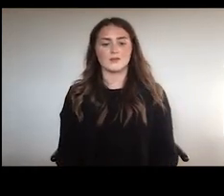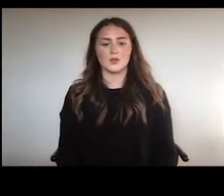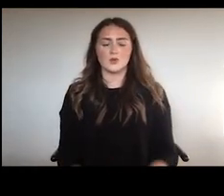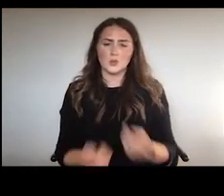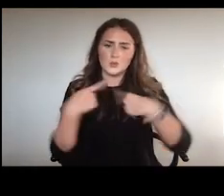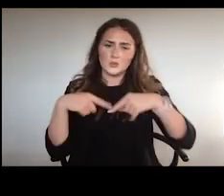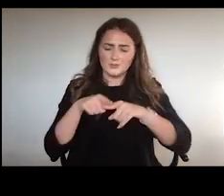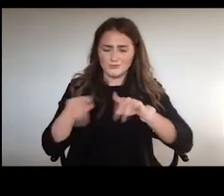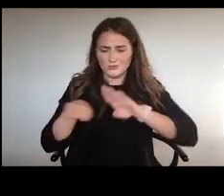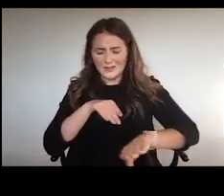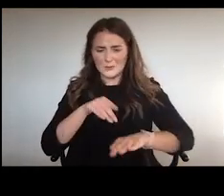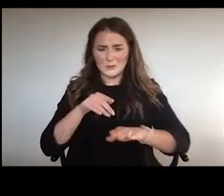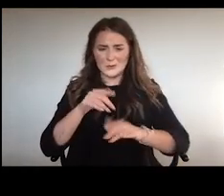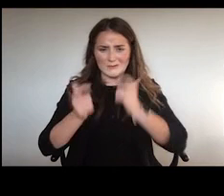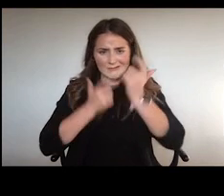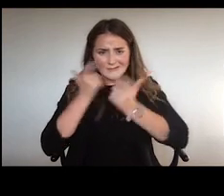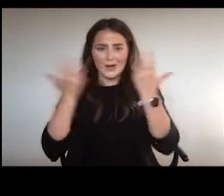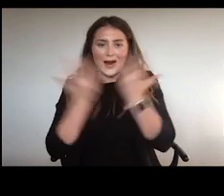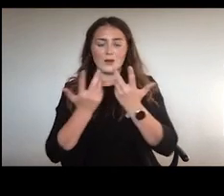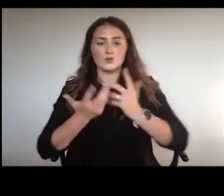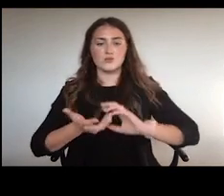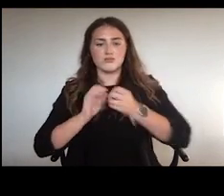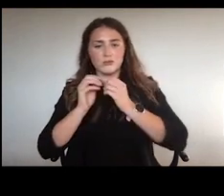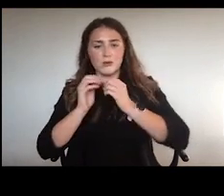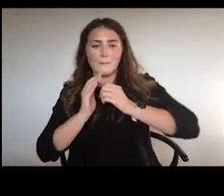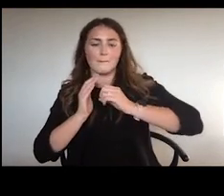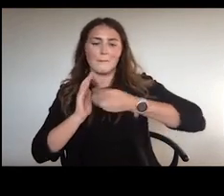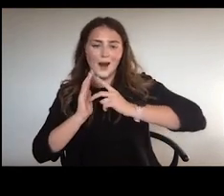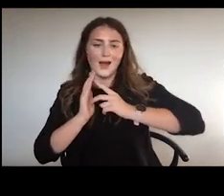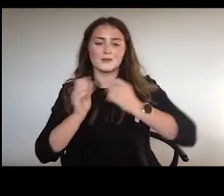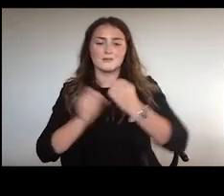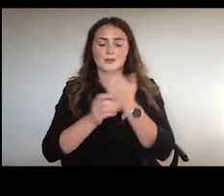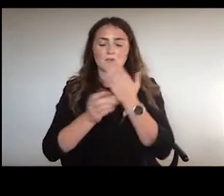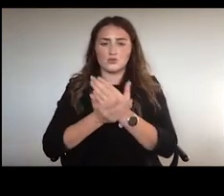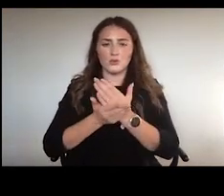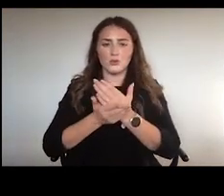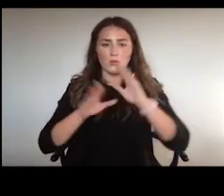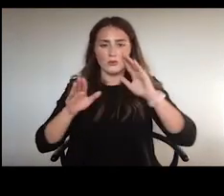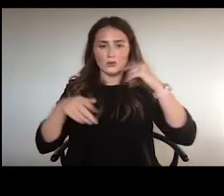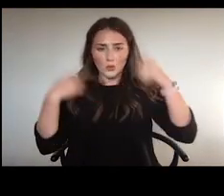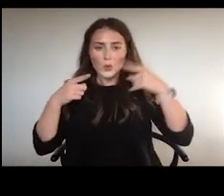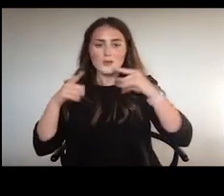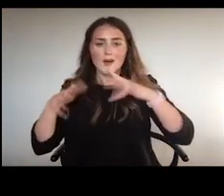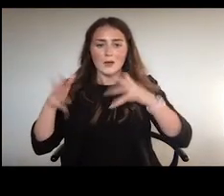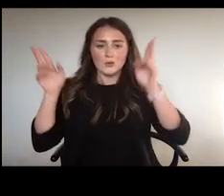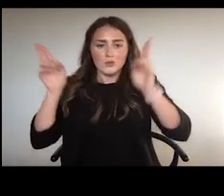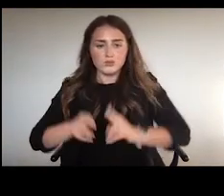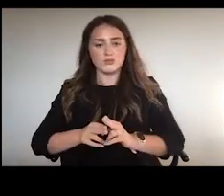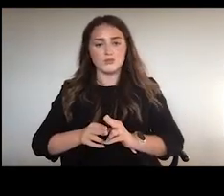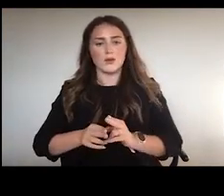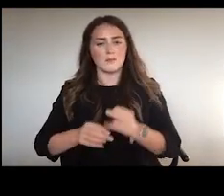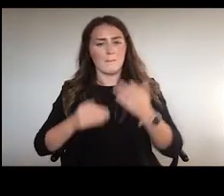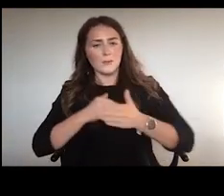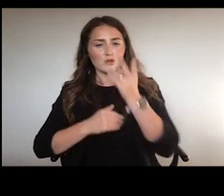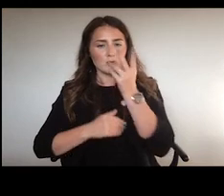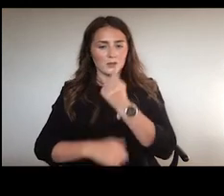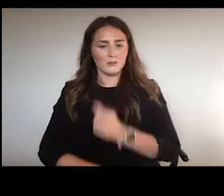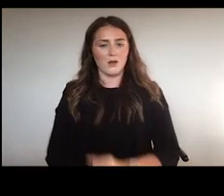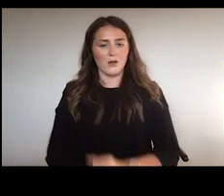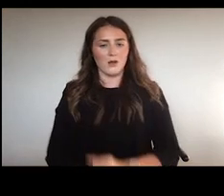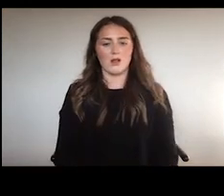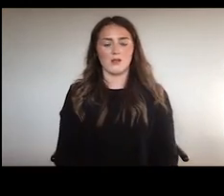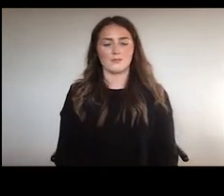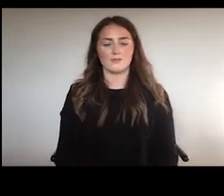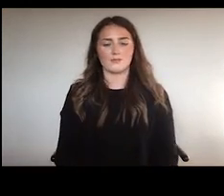we've located the road as far as reasonably practical away from noise-sensitive locations. We've also designed the new road to be at